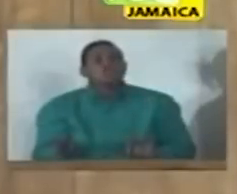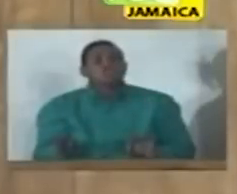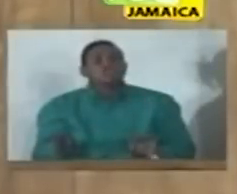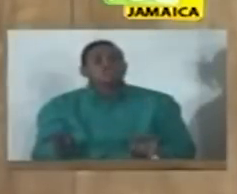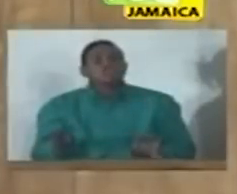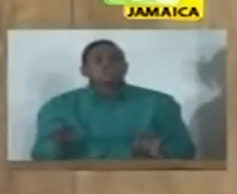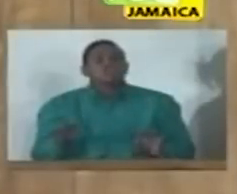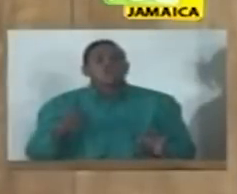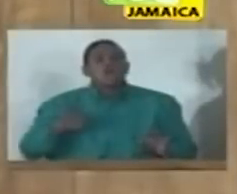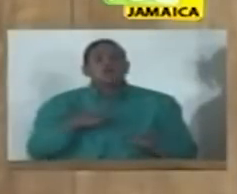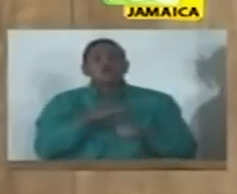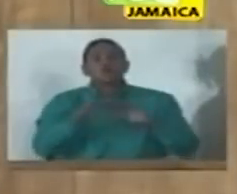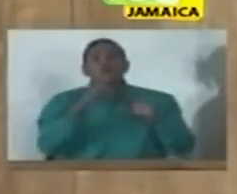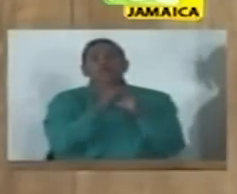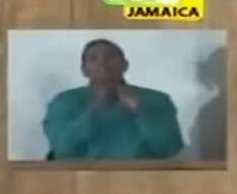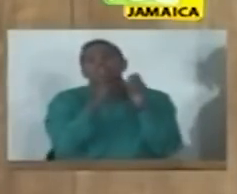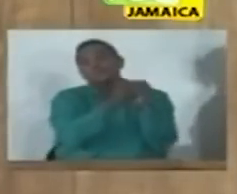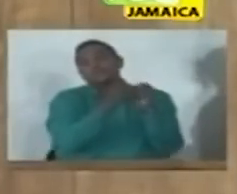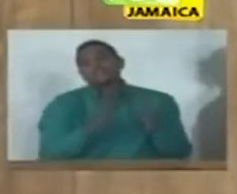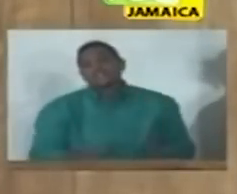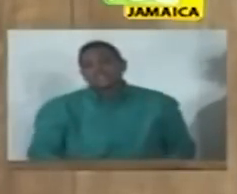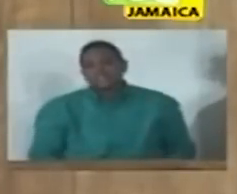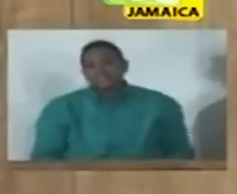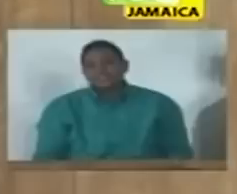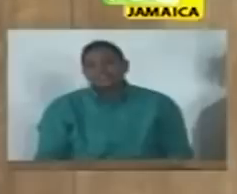and we don't get a tweet?